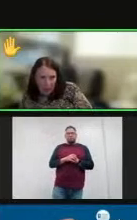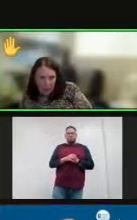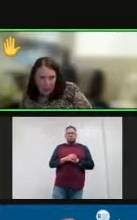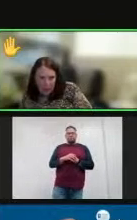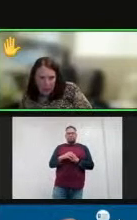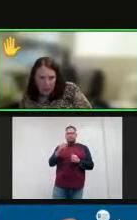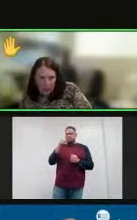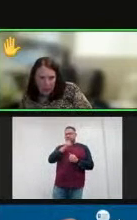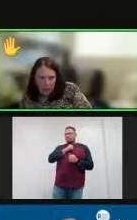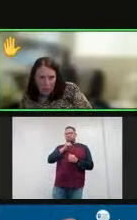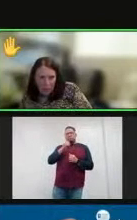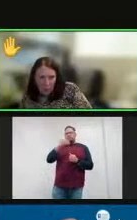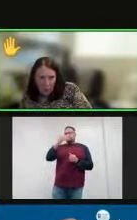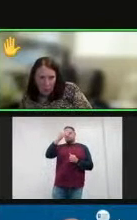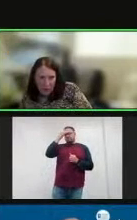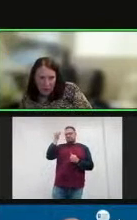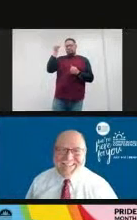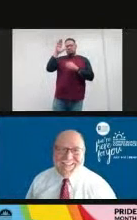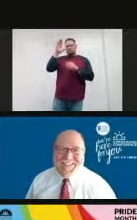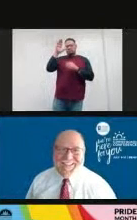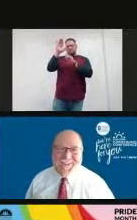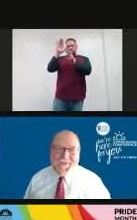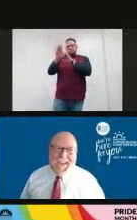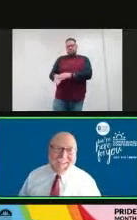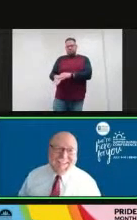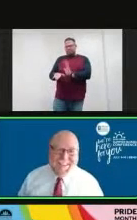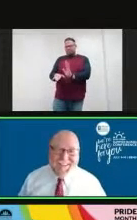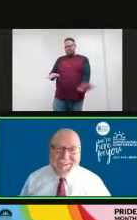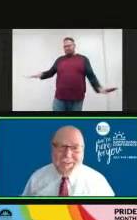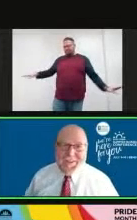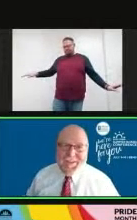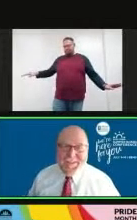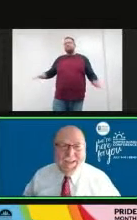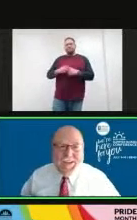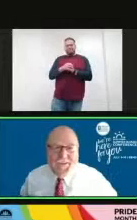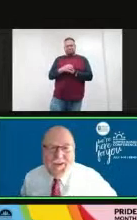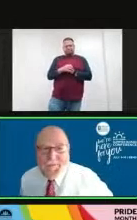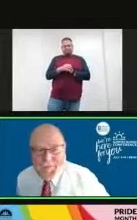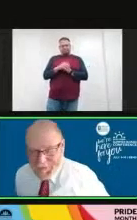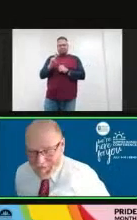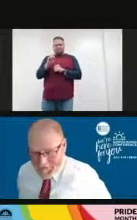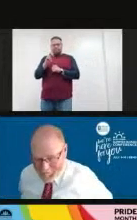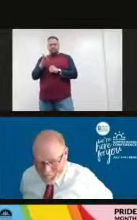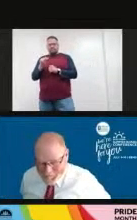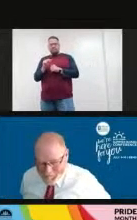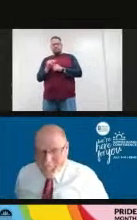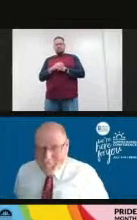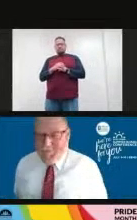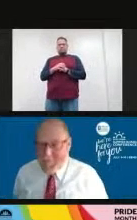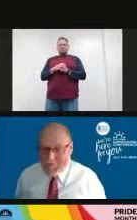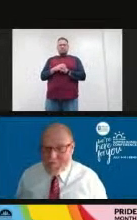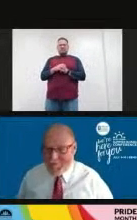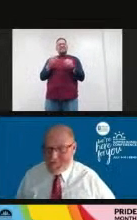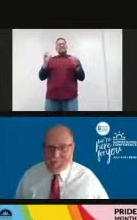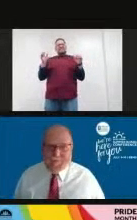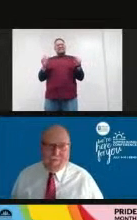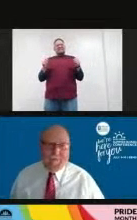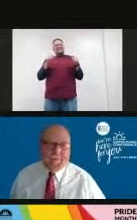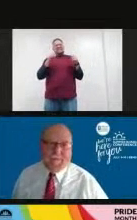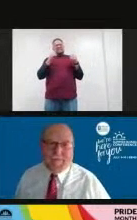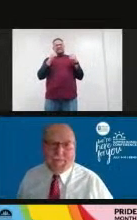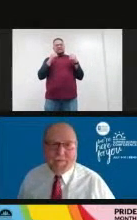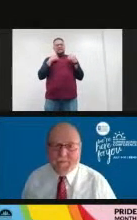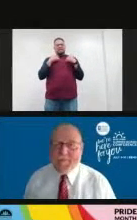Sorry, I must have forgot to lower it. Here okay. We go. Karina, you're up. Yeah, I have more of a